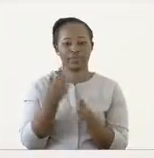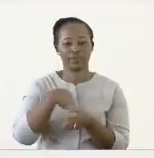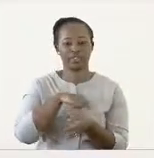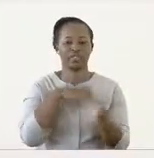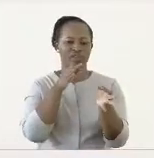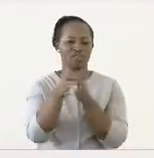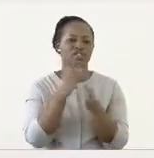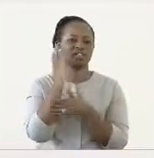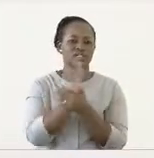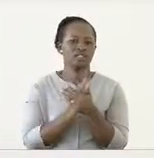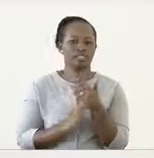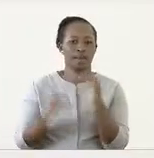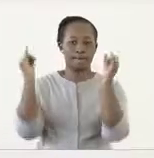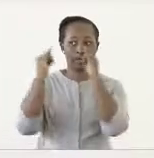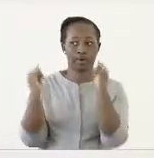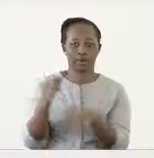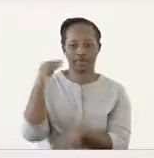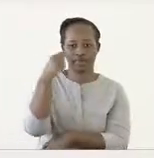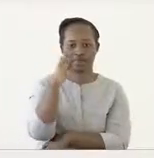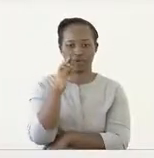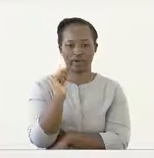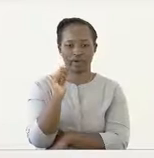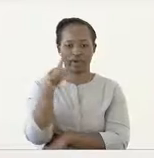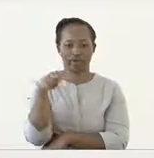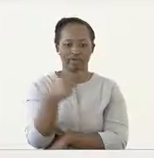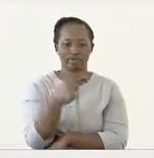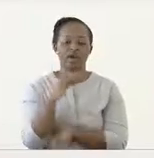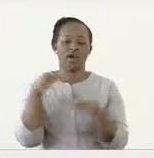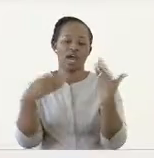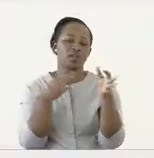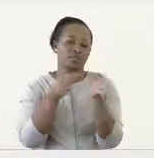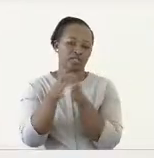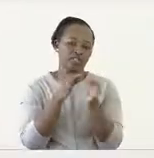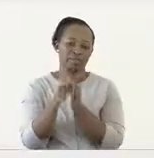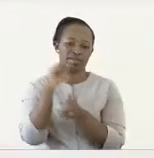interpret a graph. We have to interpret the graph.